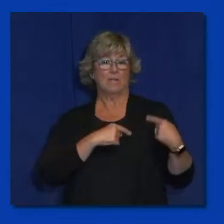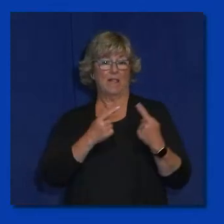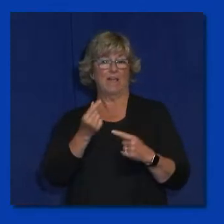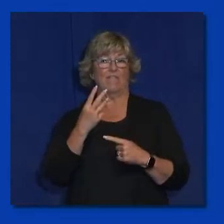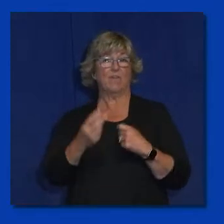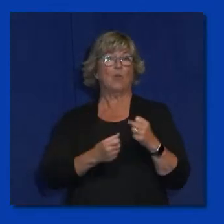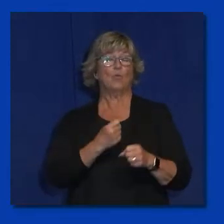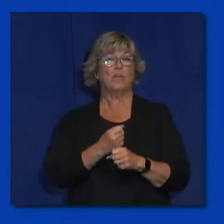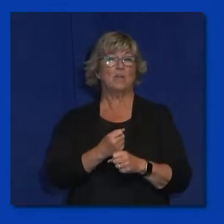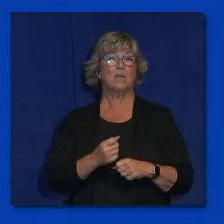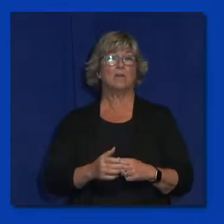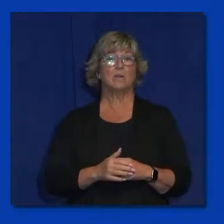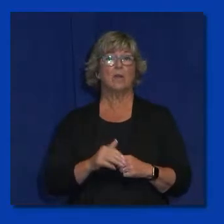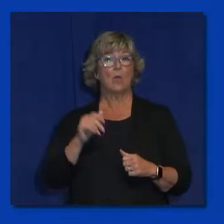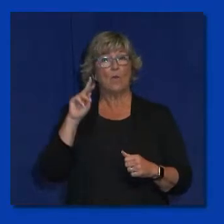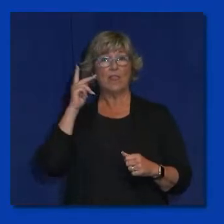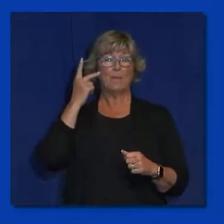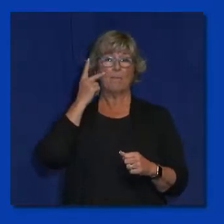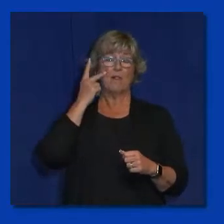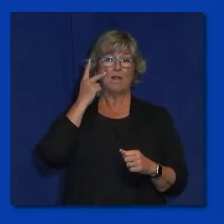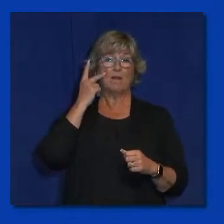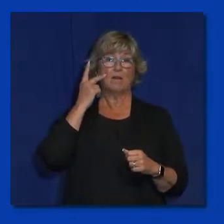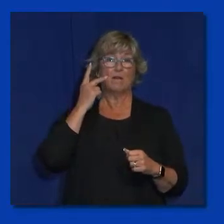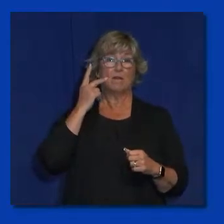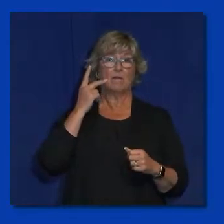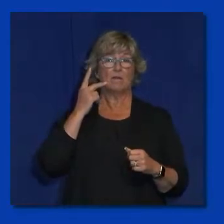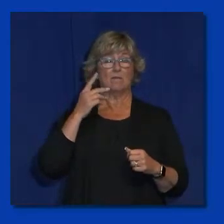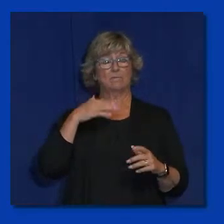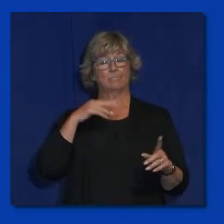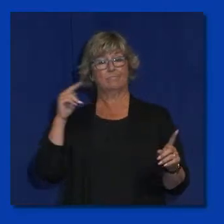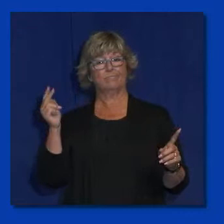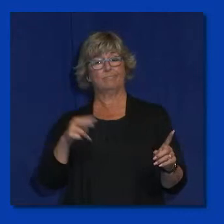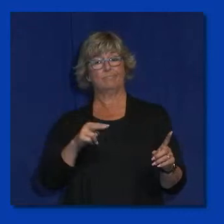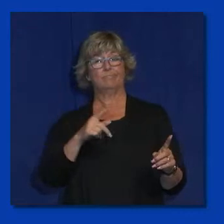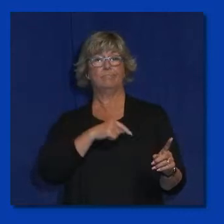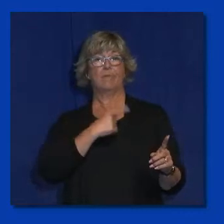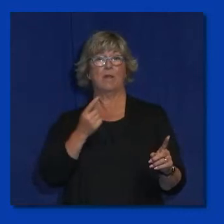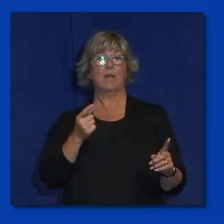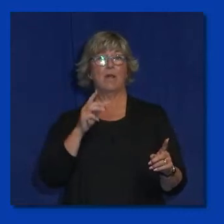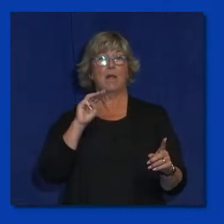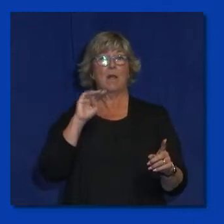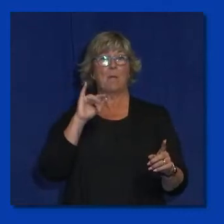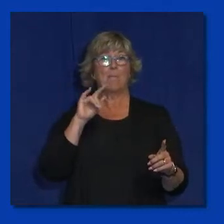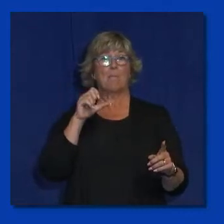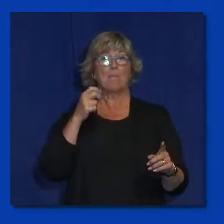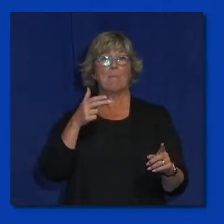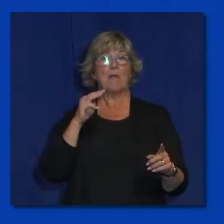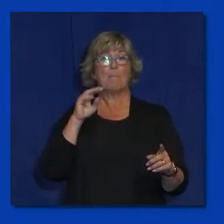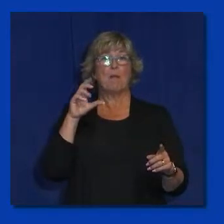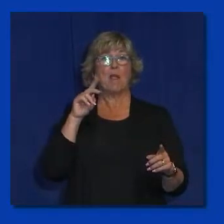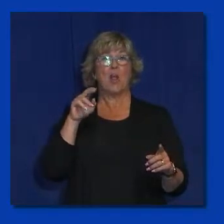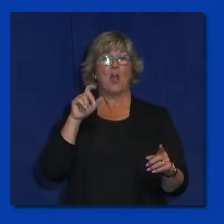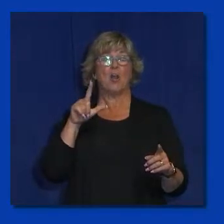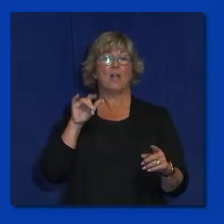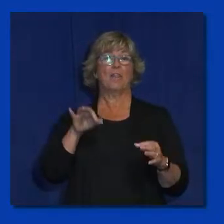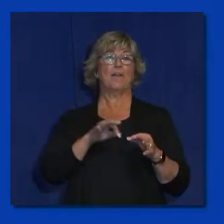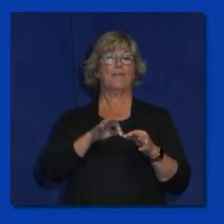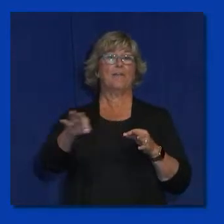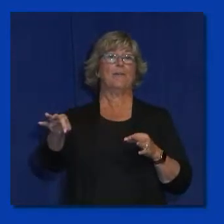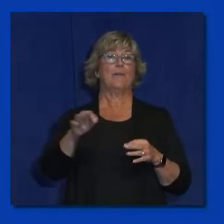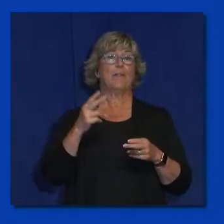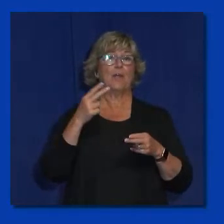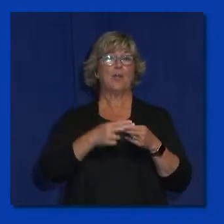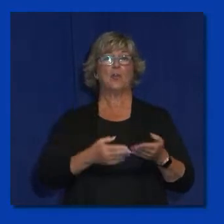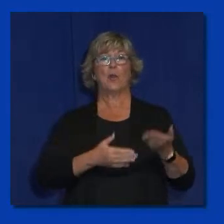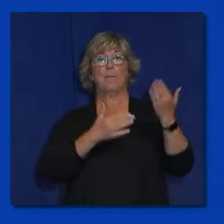few years with the politicalization, from my humble perspective, ever since Mitch McConnell delayed that nomination and